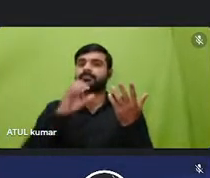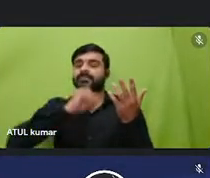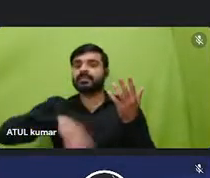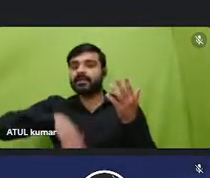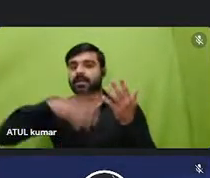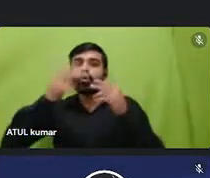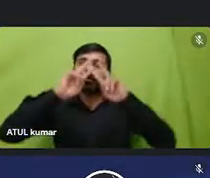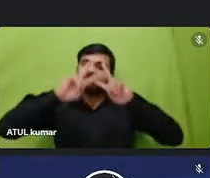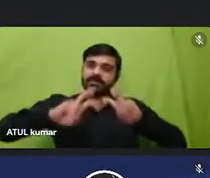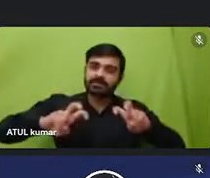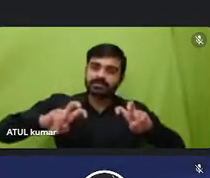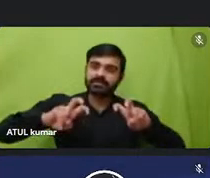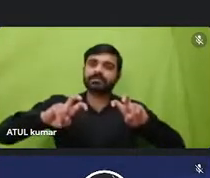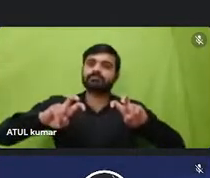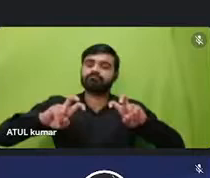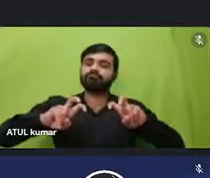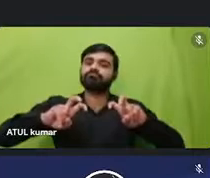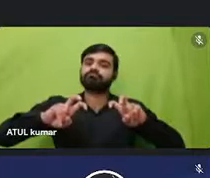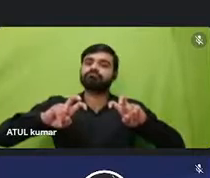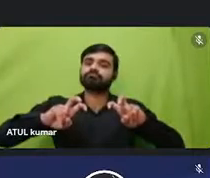research on